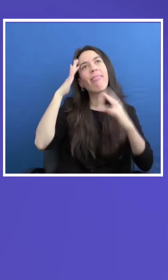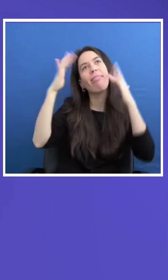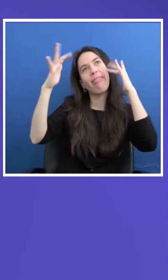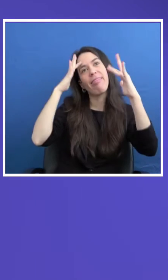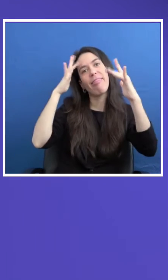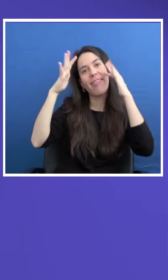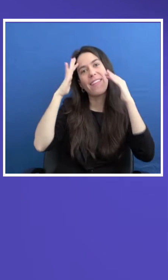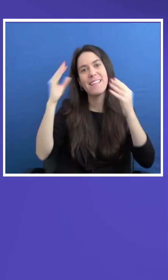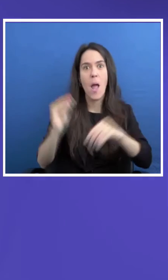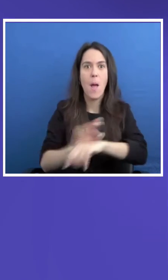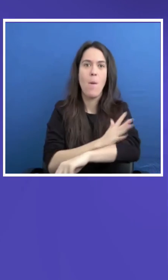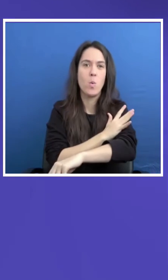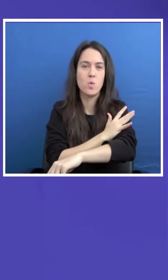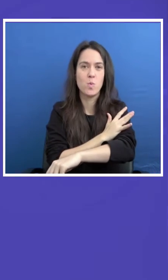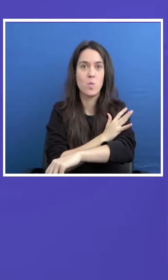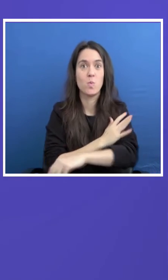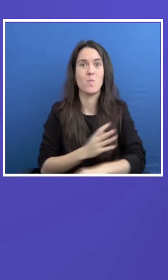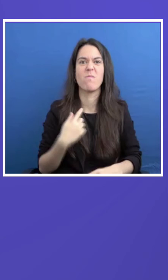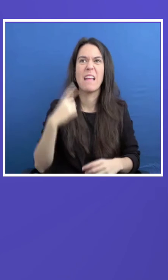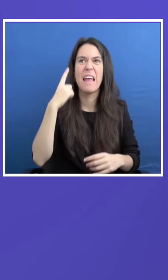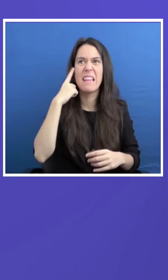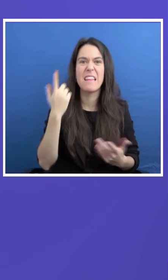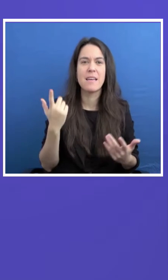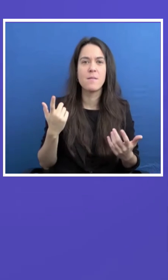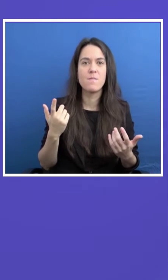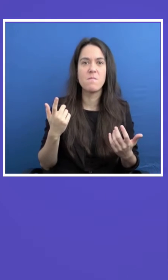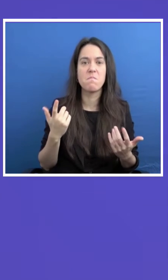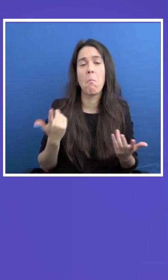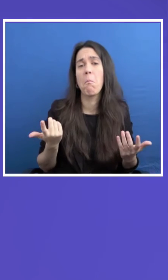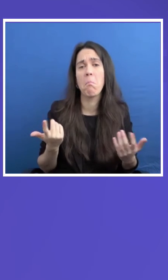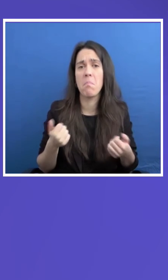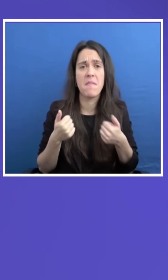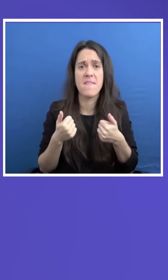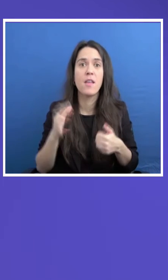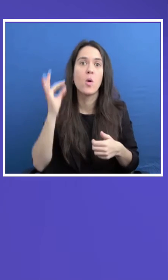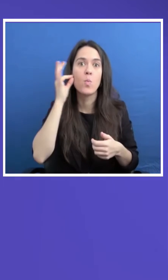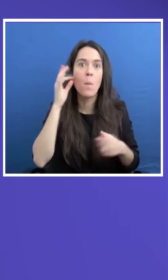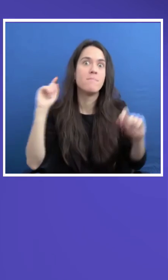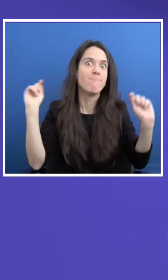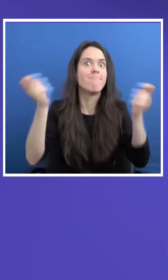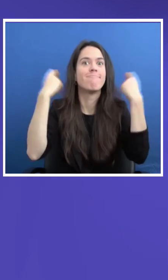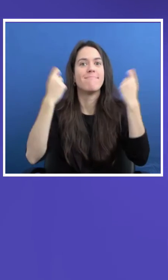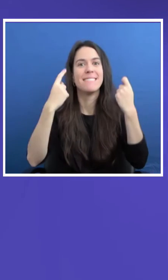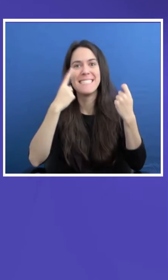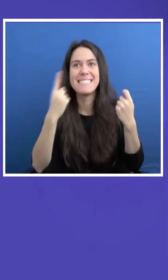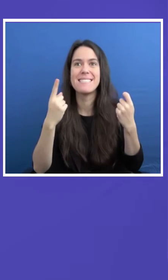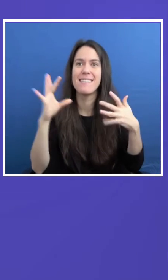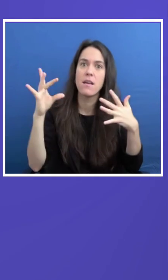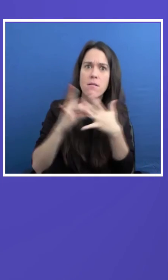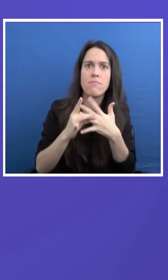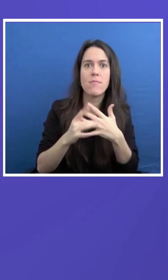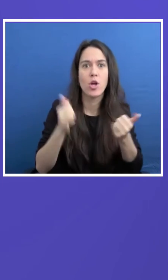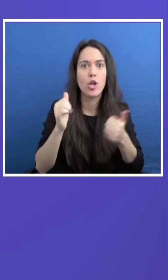And there is no shame in that when women succeed in being spouses and mothers. This is